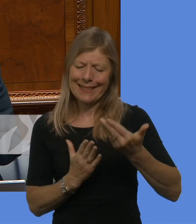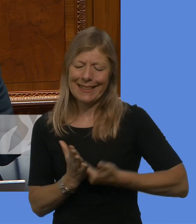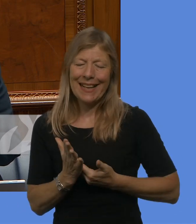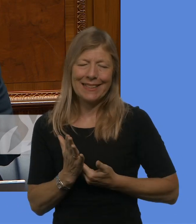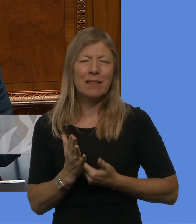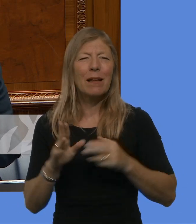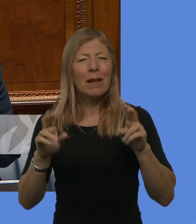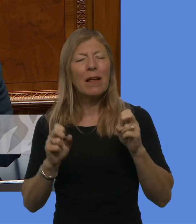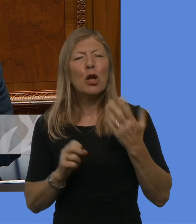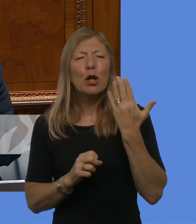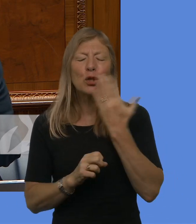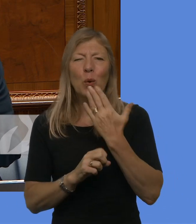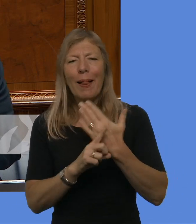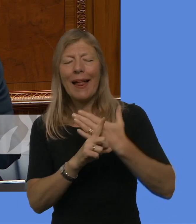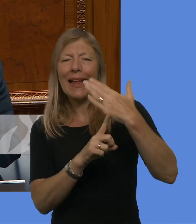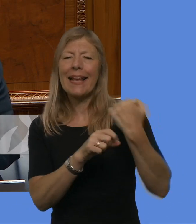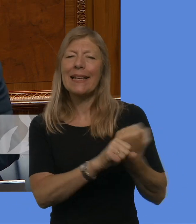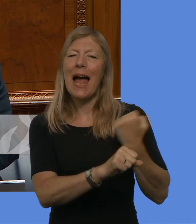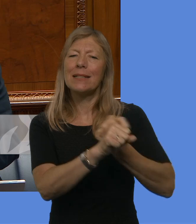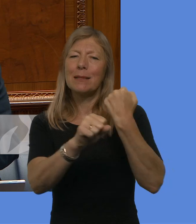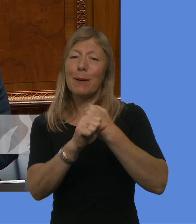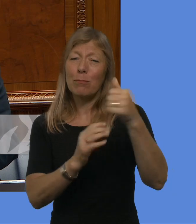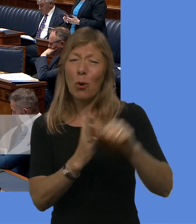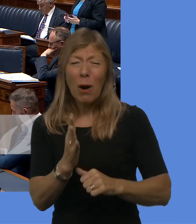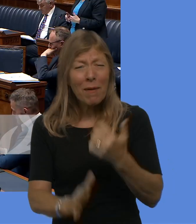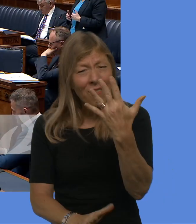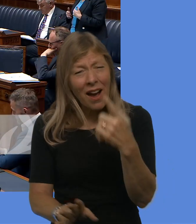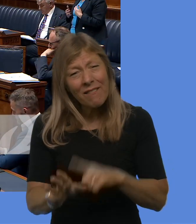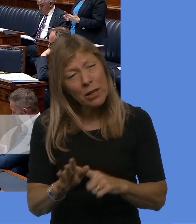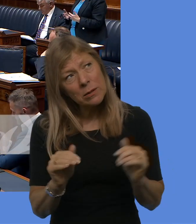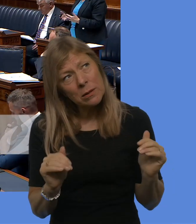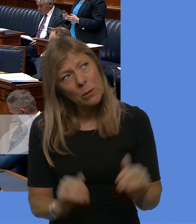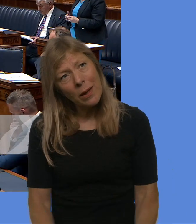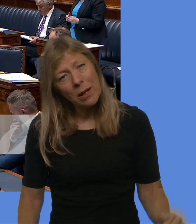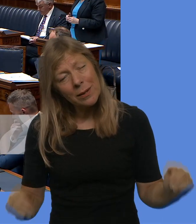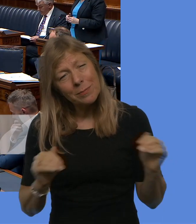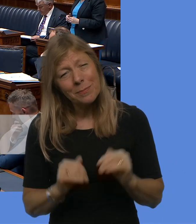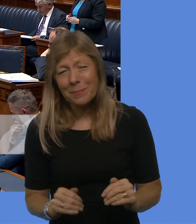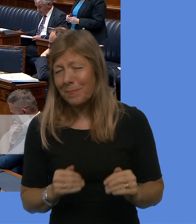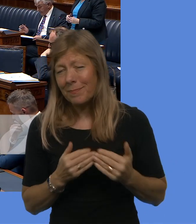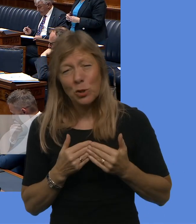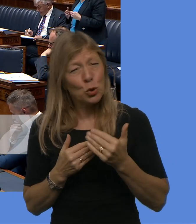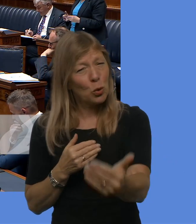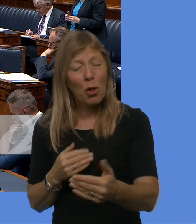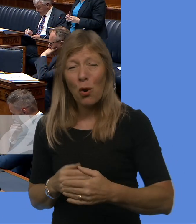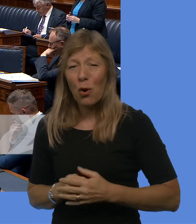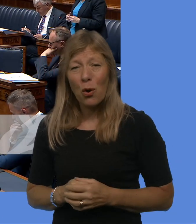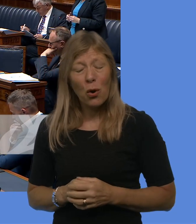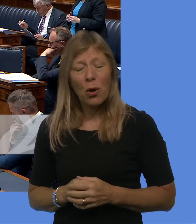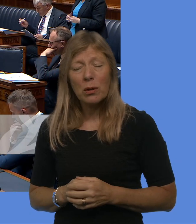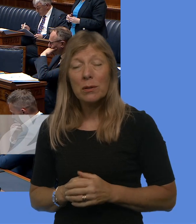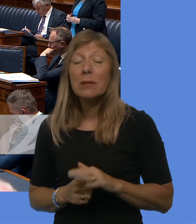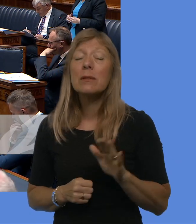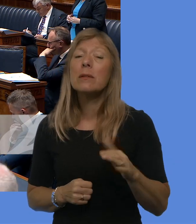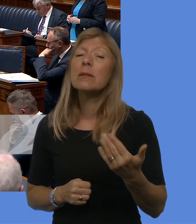And this is clearly an unacceptably long wait. And I know that you took cognizance of